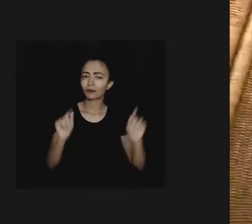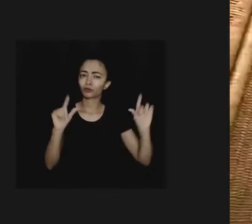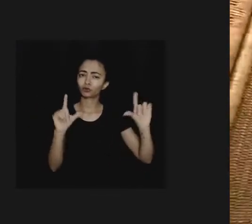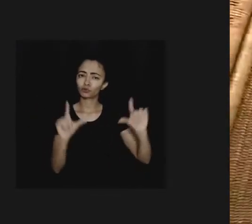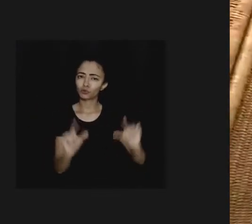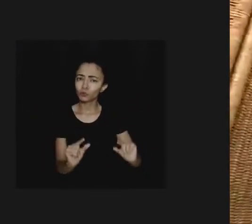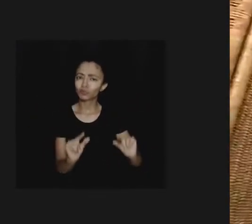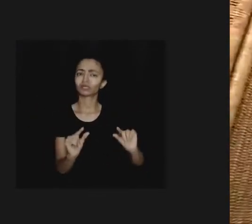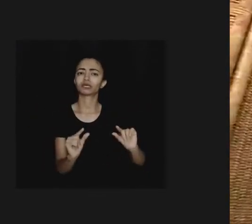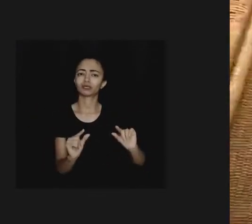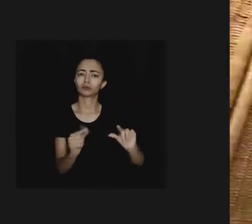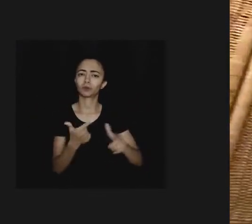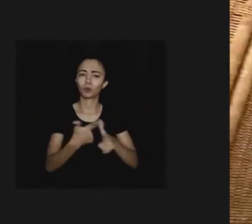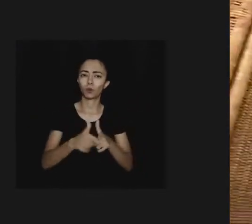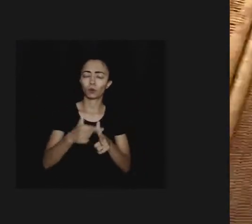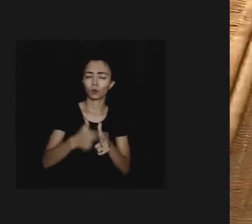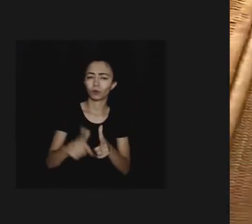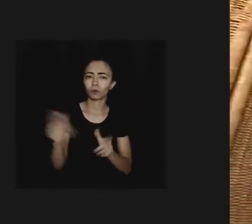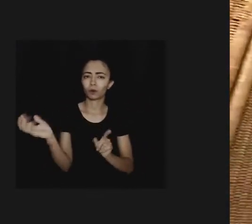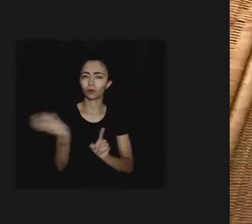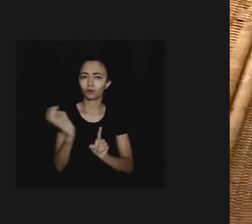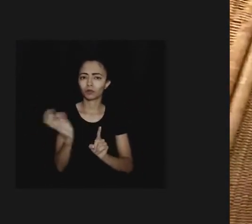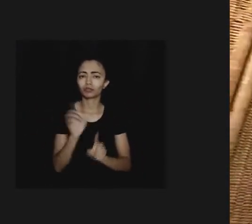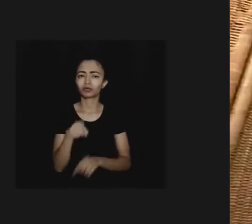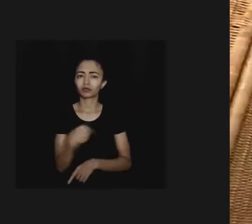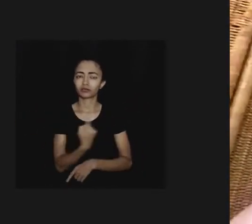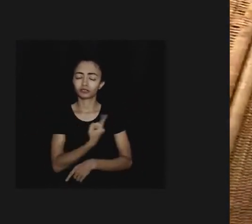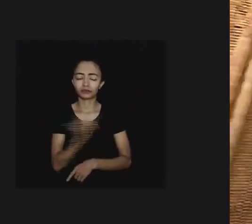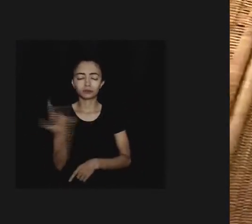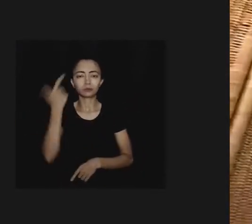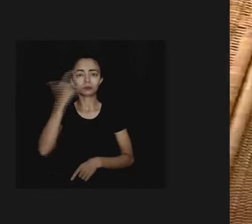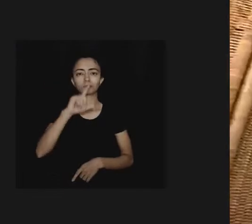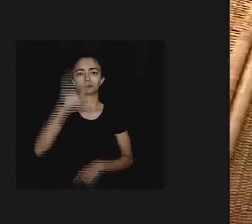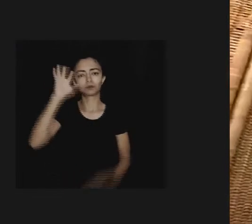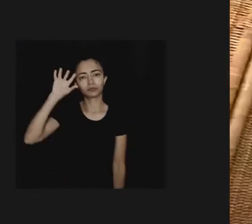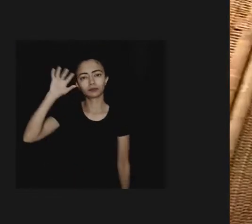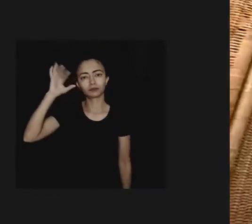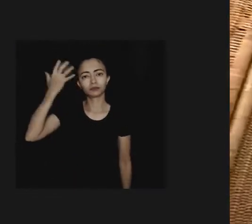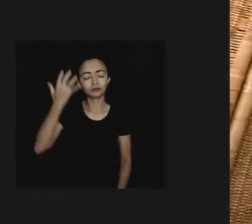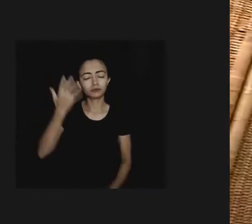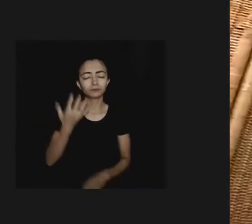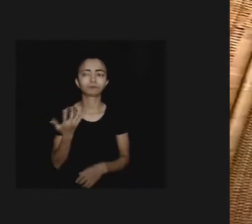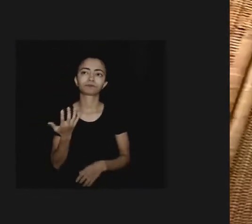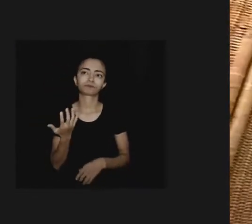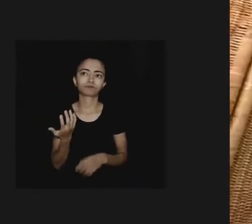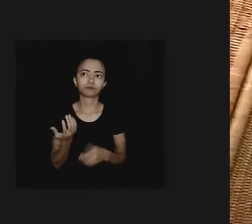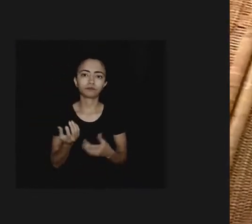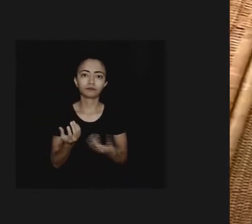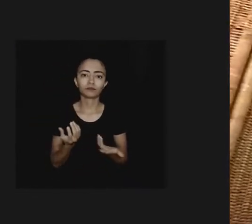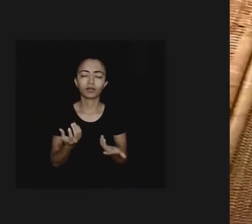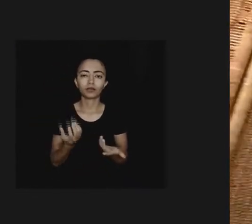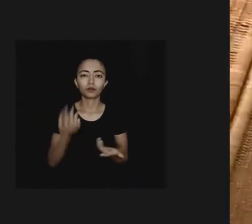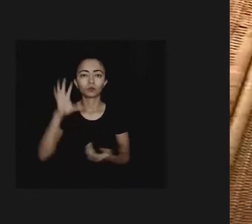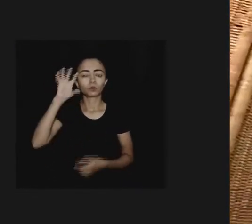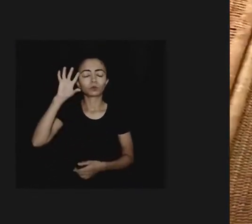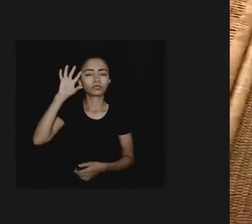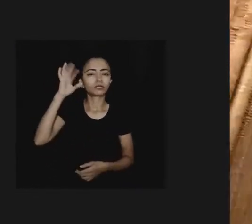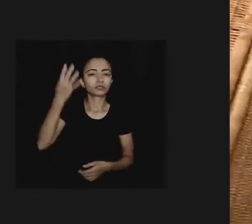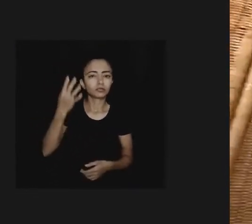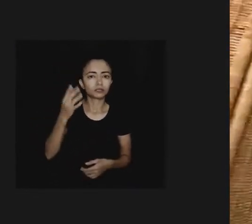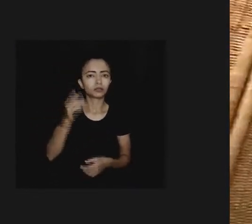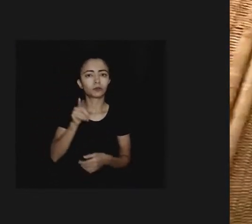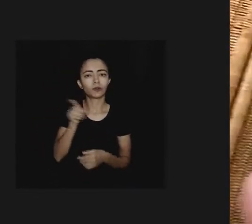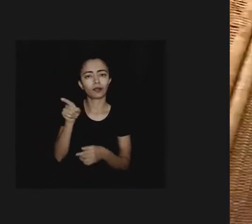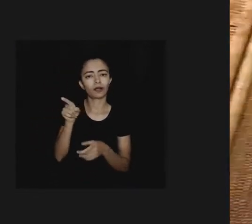at WHO to actually remind countries to do something about codex and make sure. I know Brazil has been